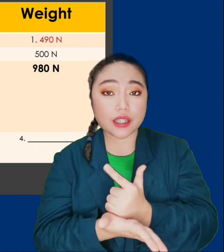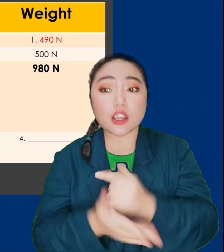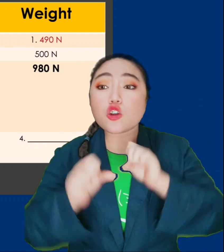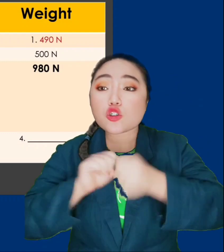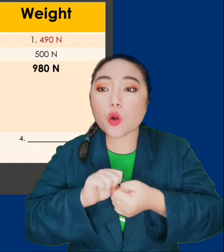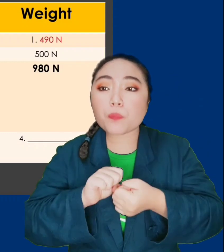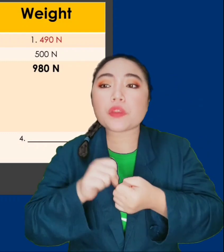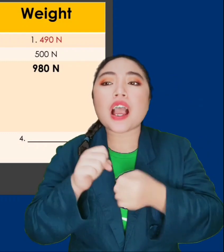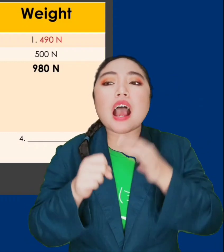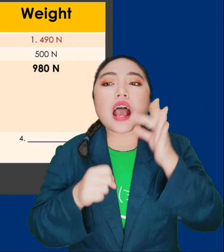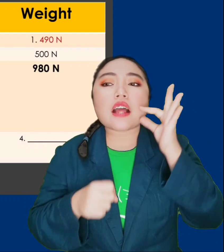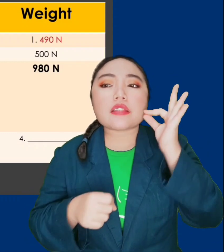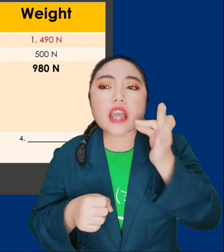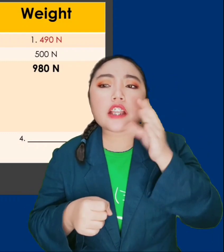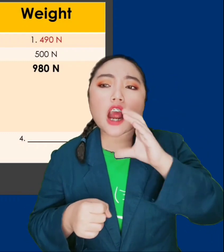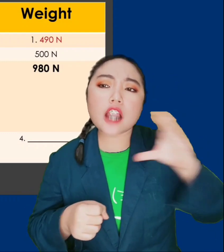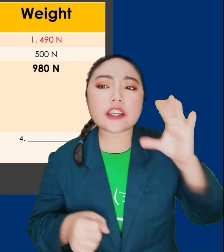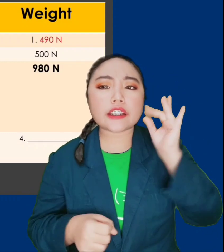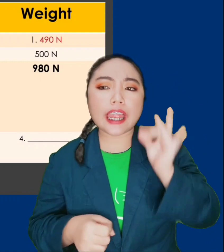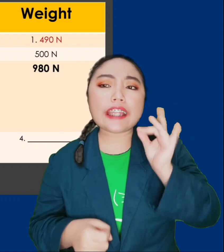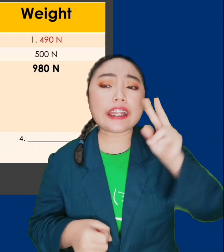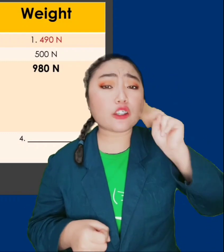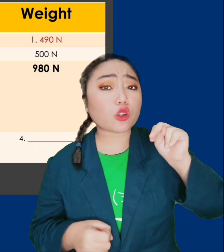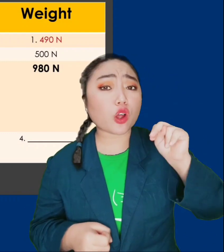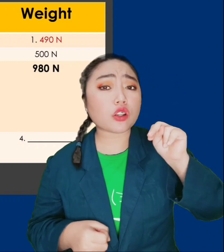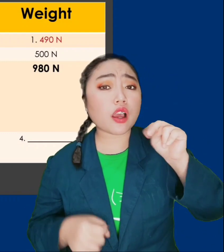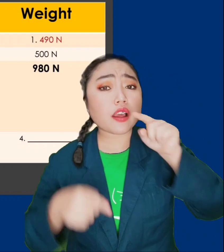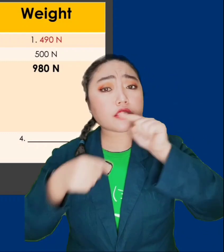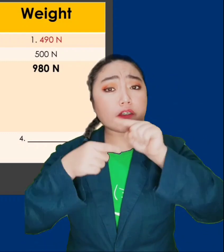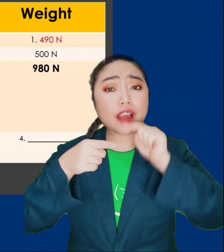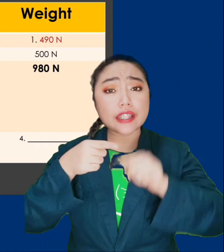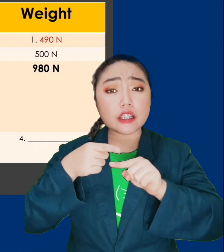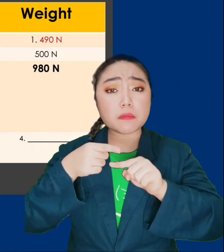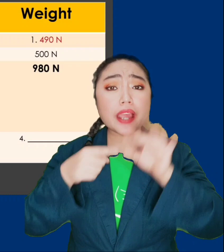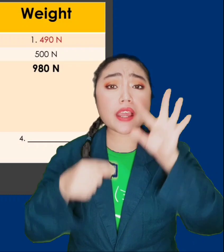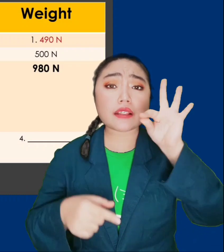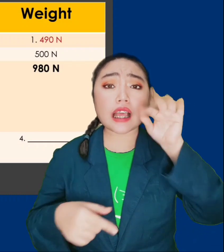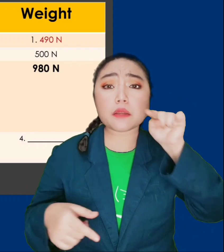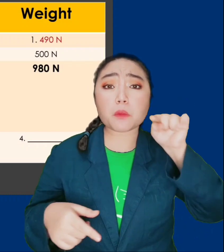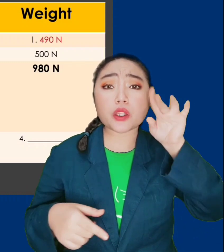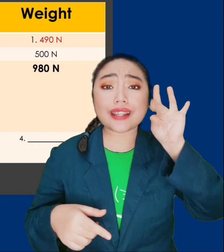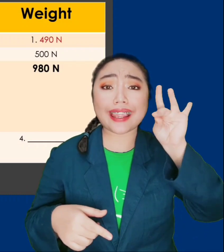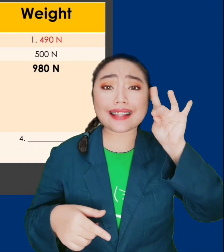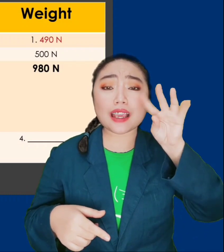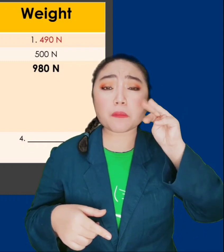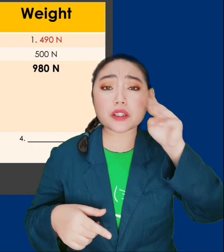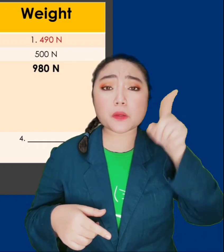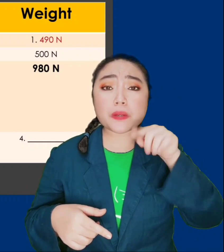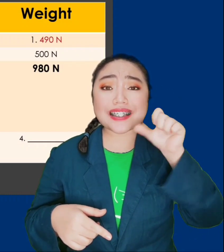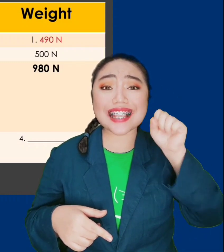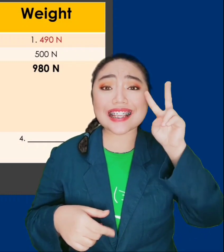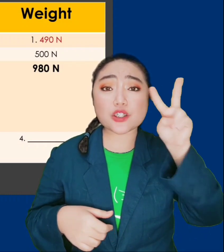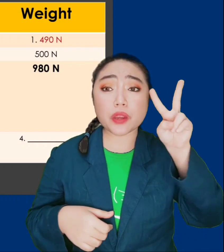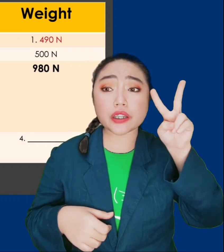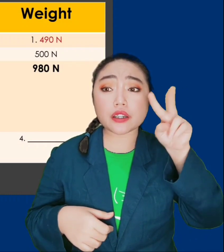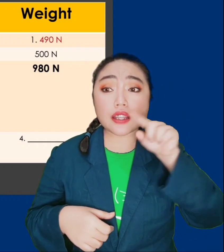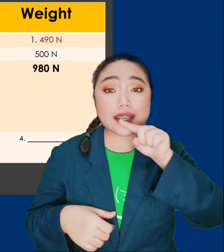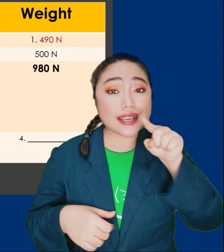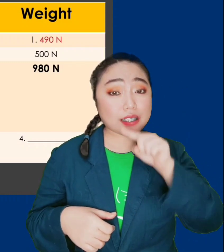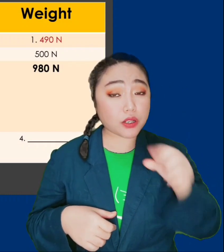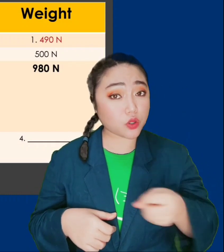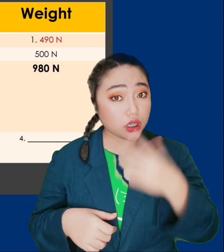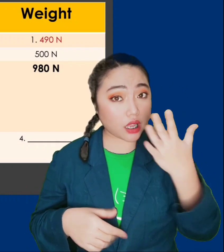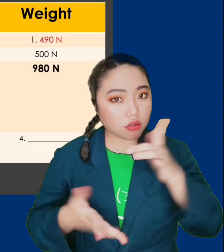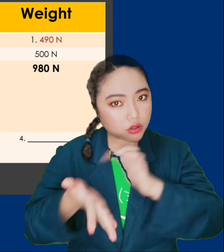weight by gravity. So that's 980 Newton divided by 9.8 meter per second